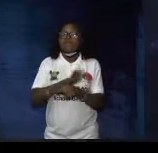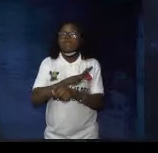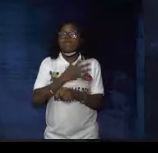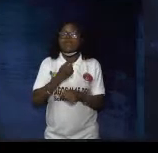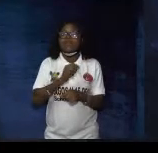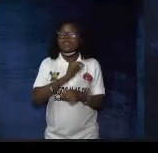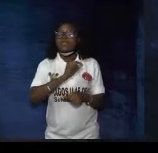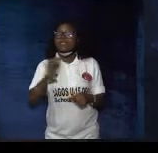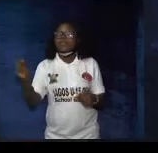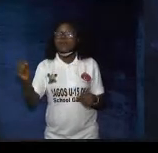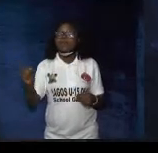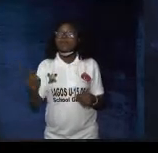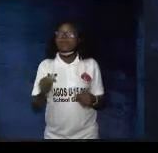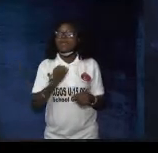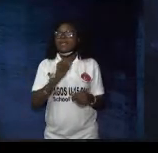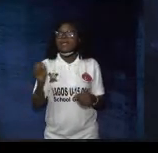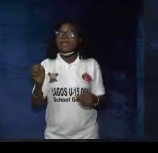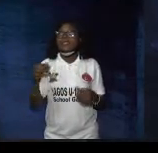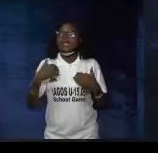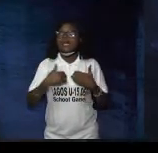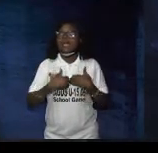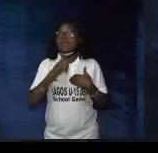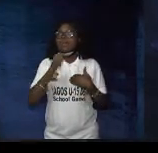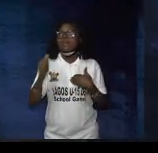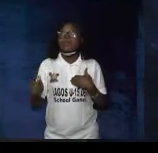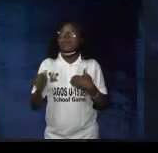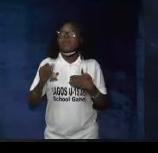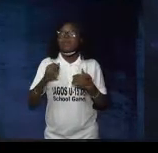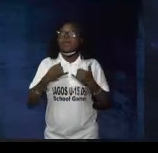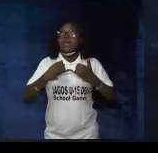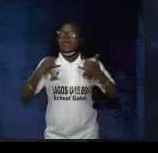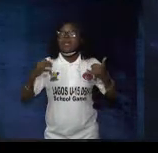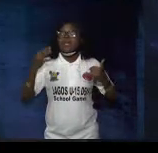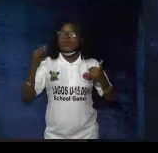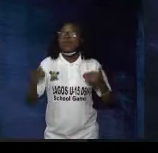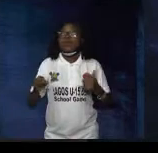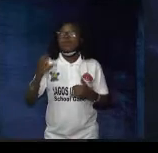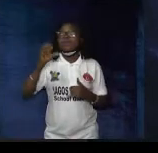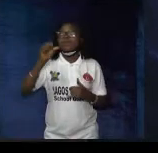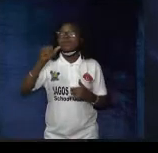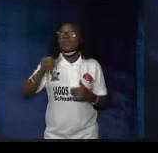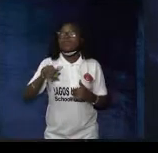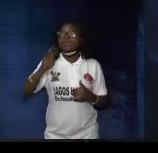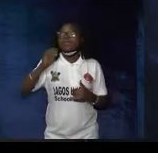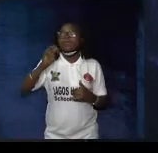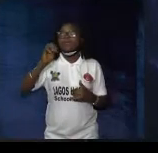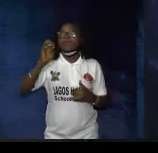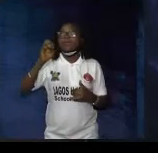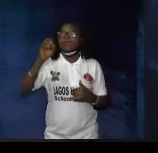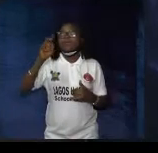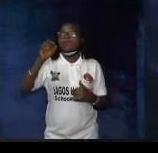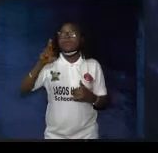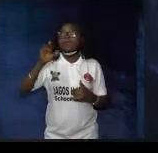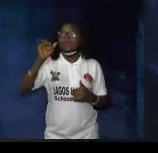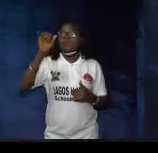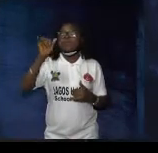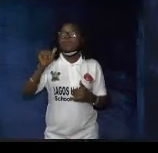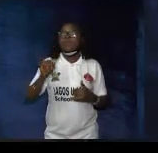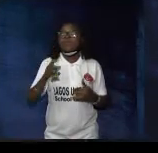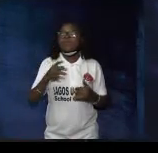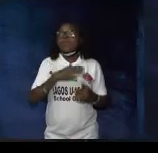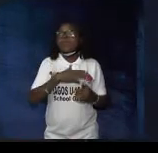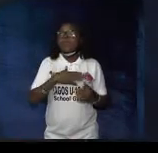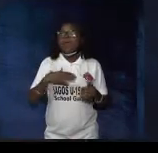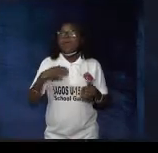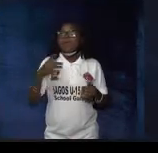You have 1 minute to study this and fill in the gaps. Dash has one line of symmetry. The longer side of a right